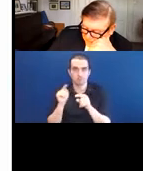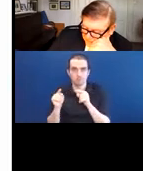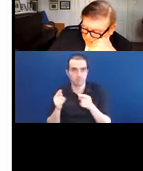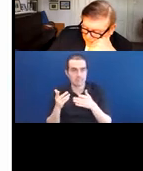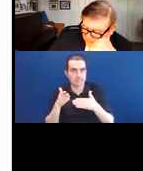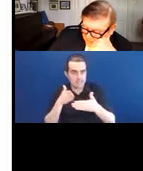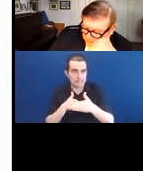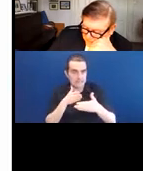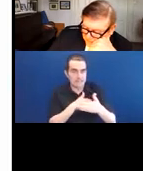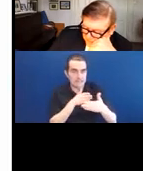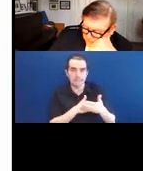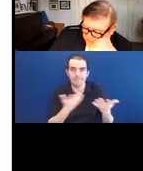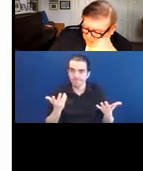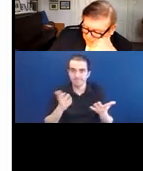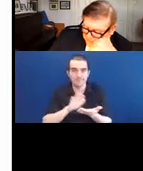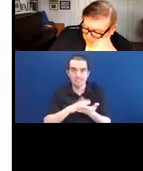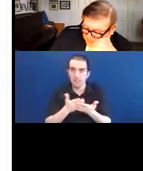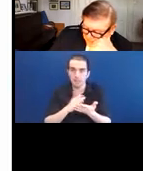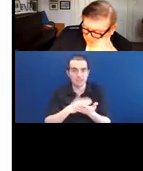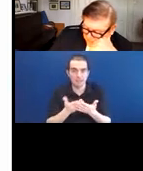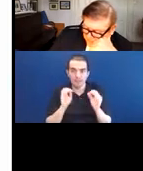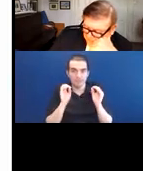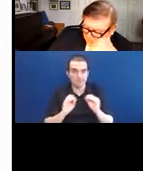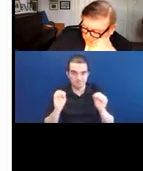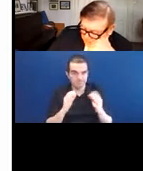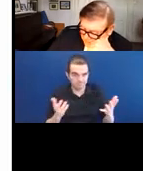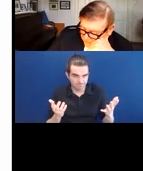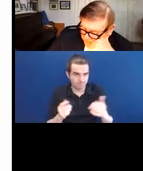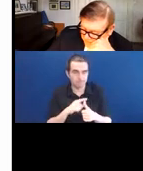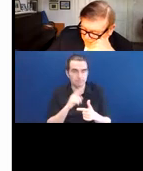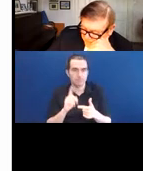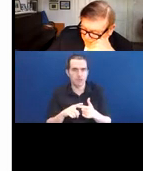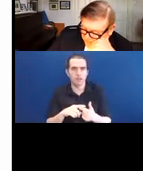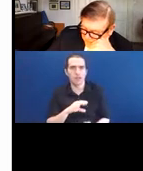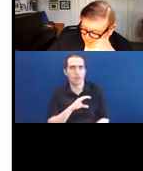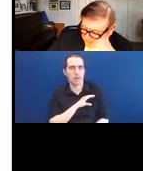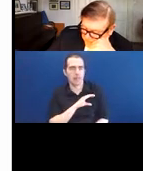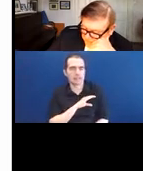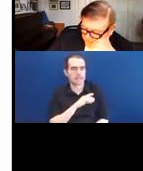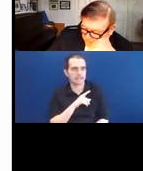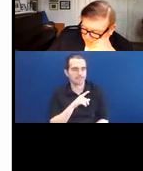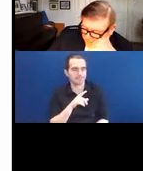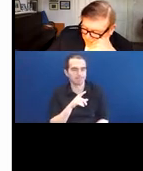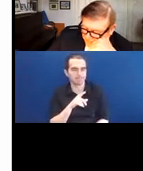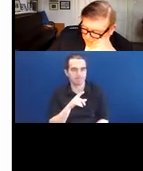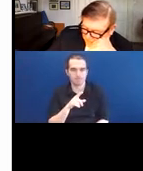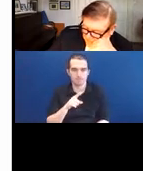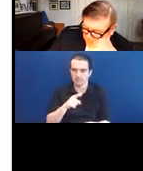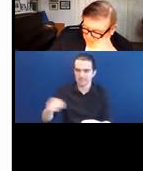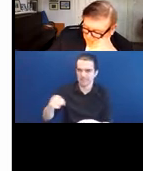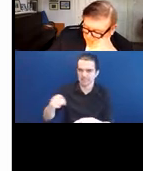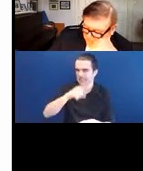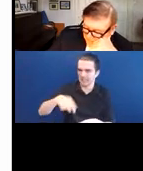Somebody said delayed medical treatment. Somebody else said, I lost all my business